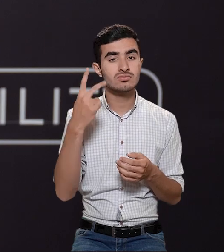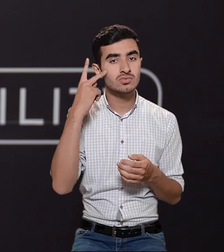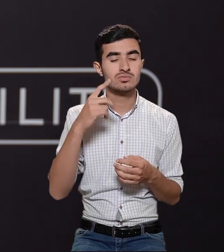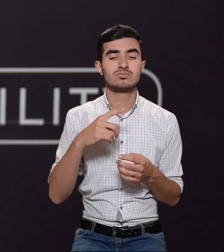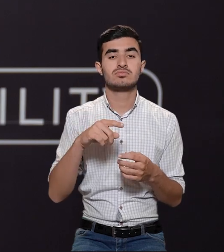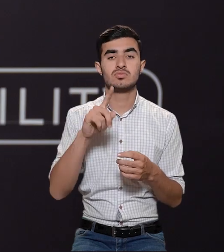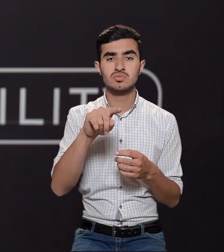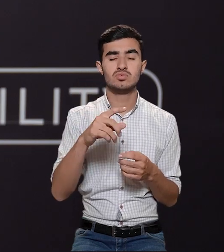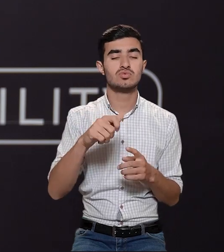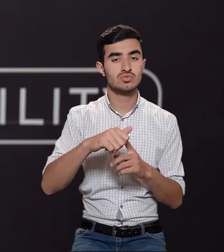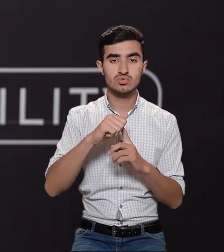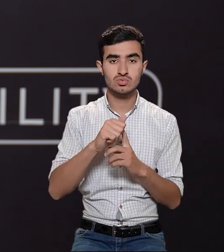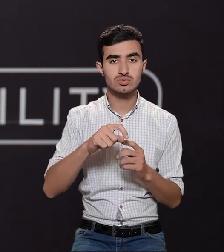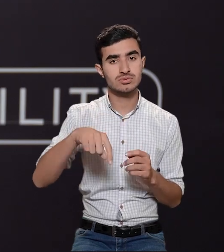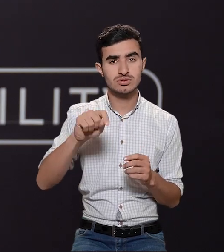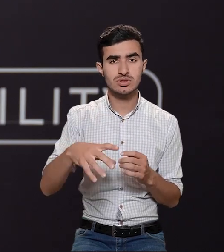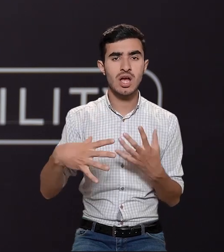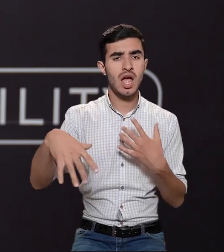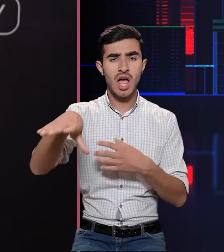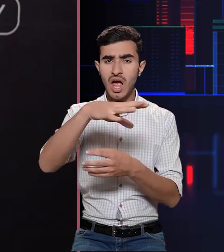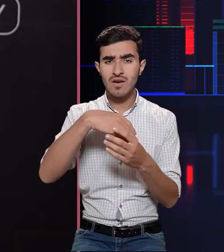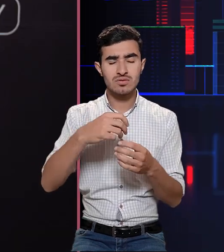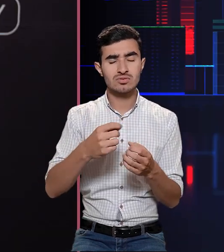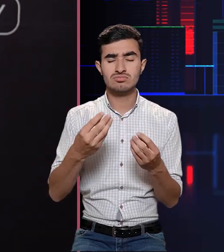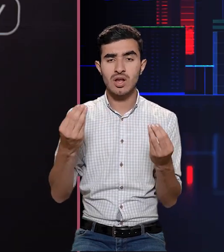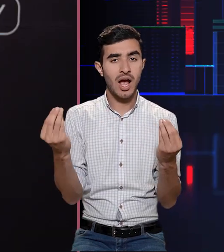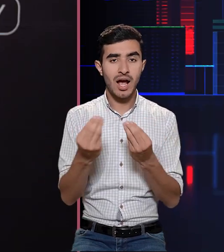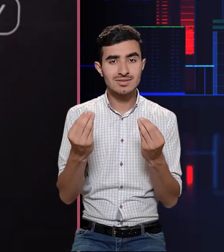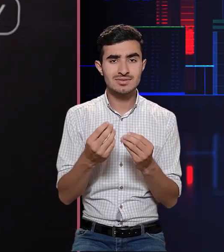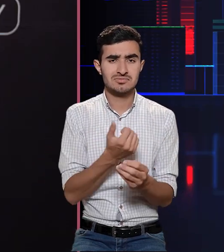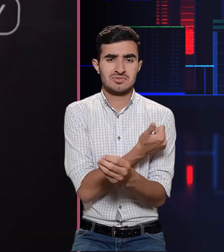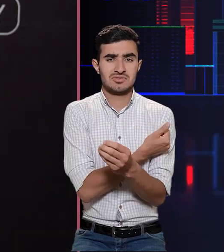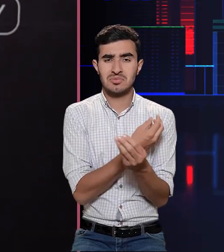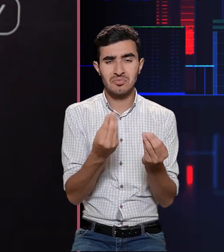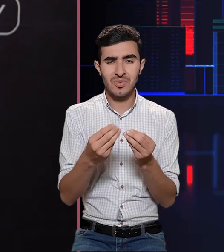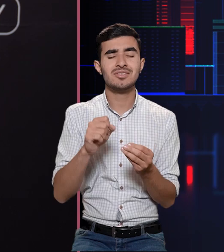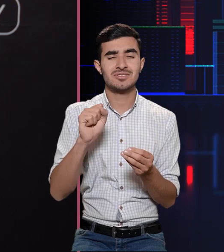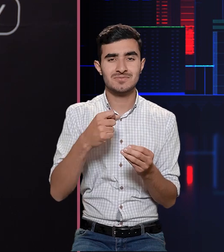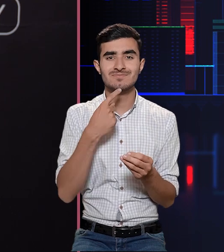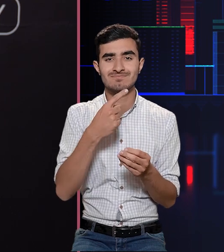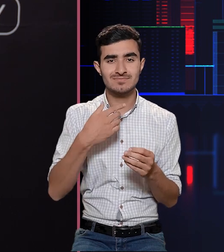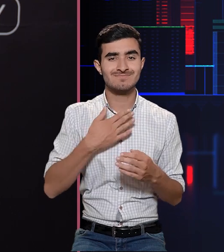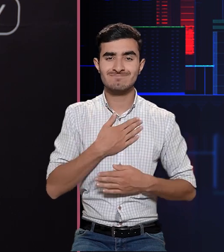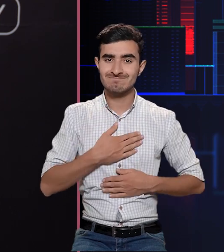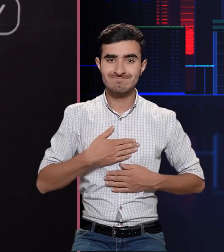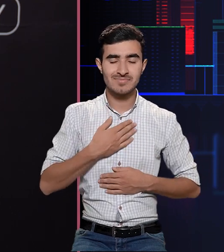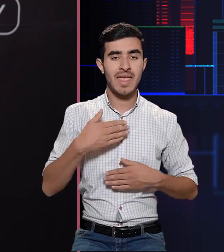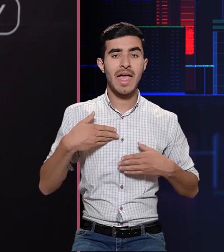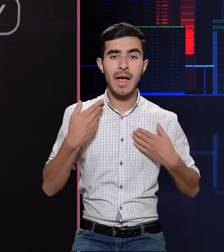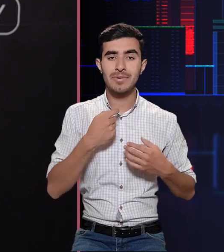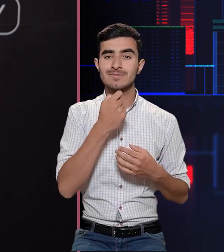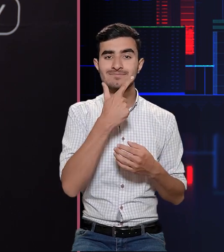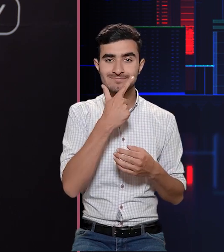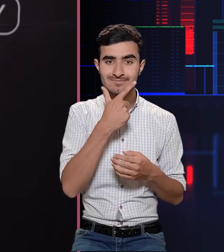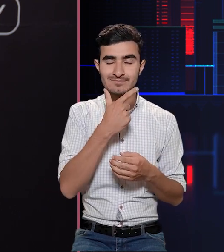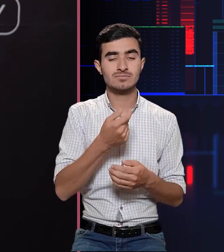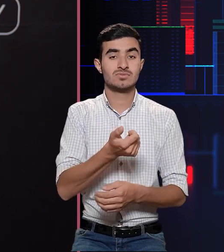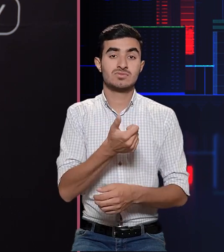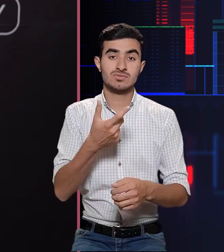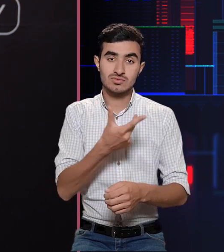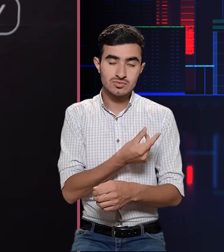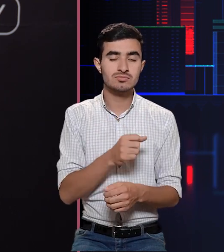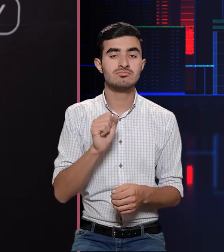do everything in a way it should not look very horrendous to the person who is